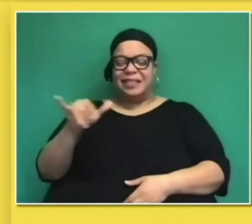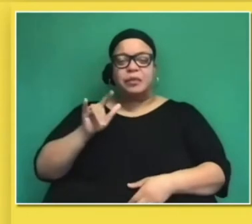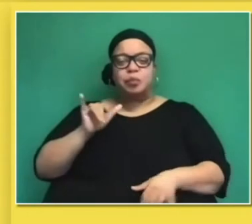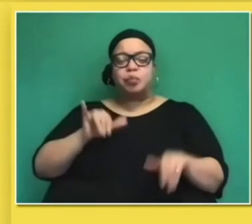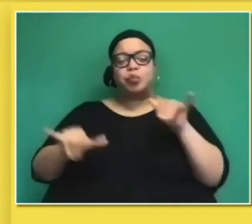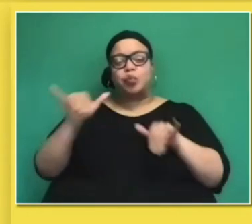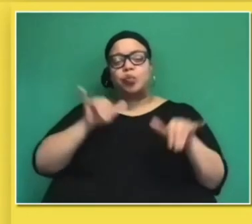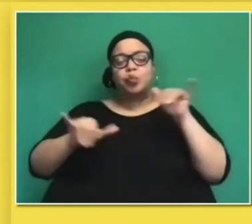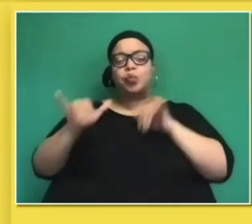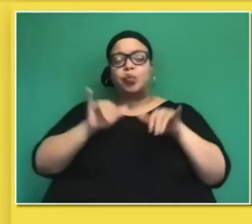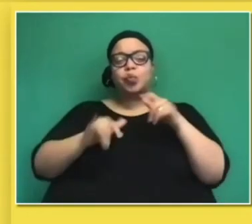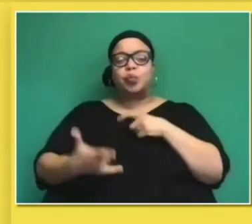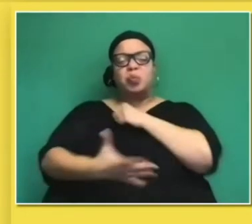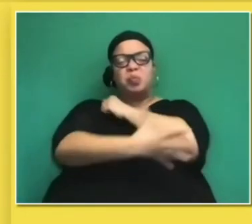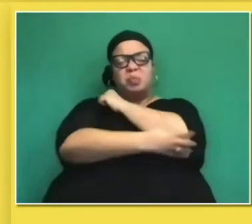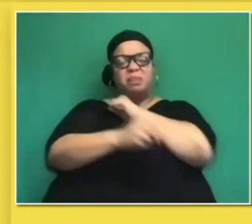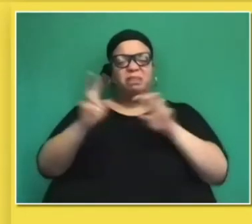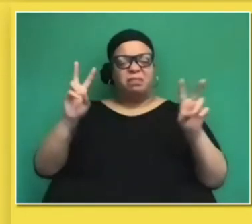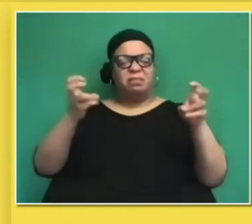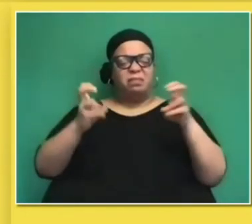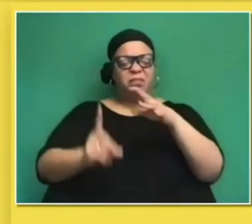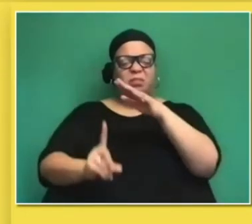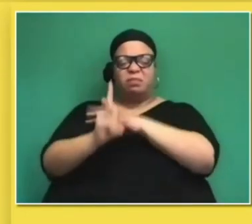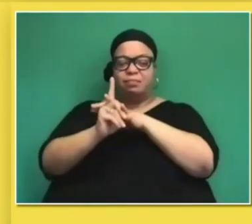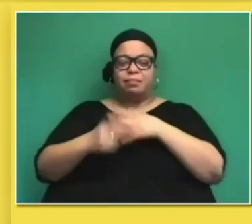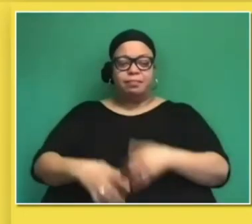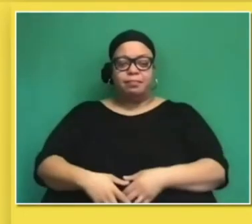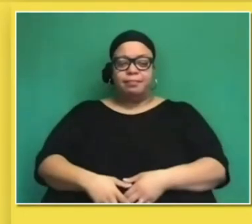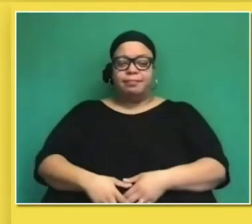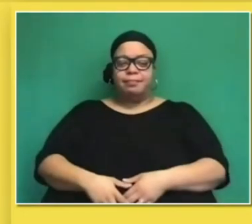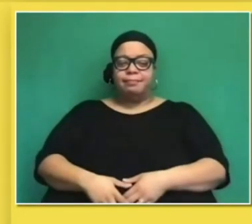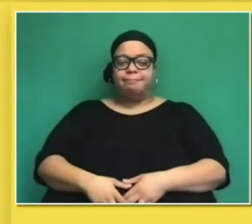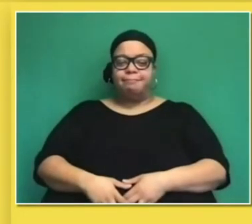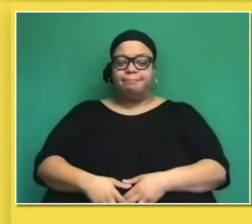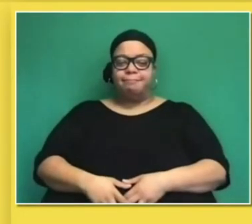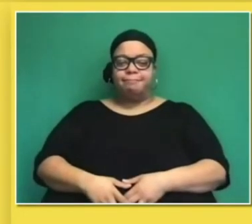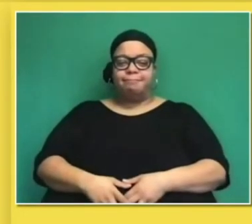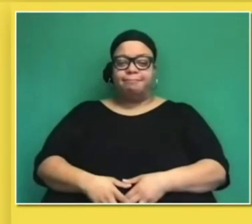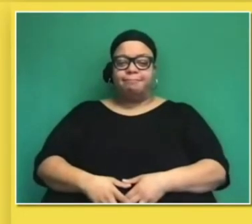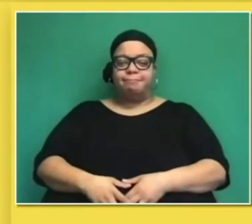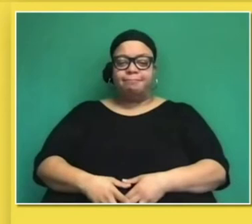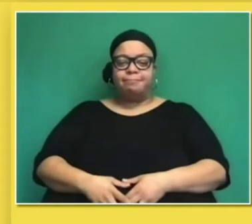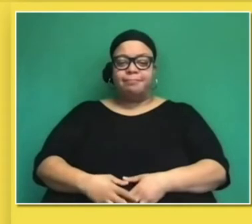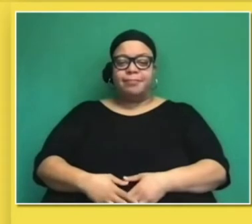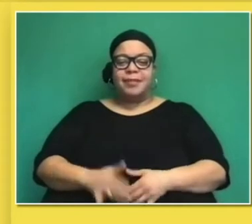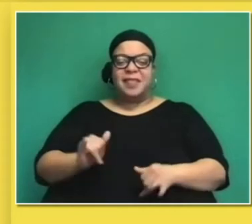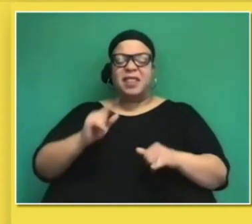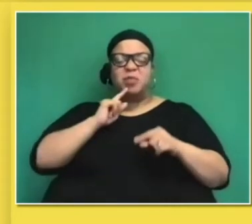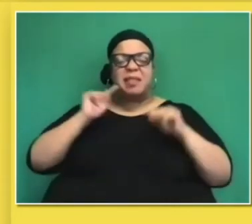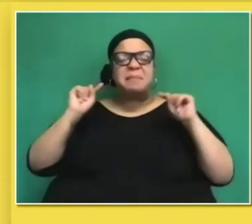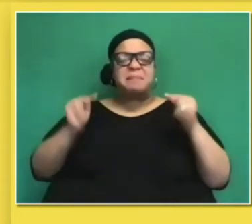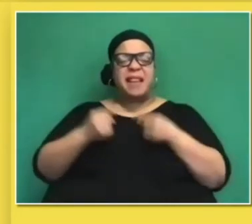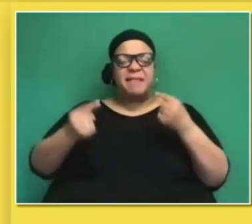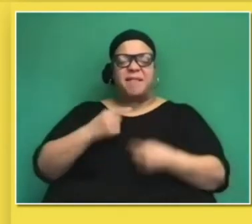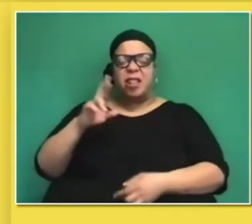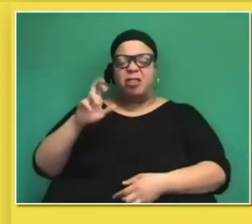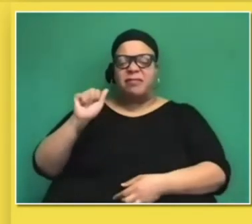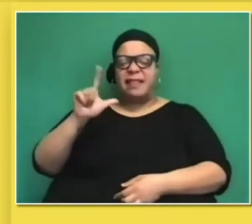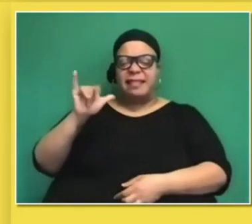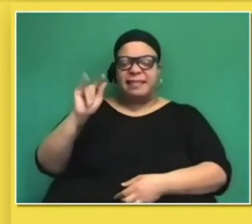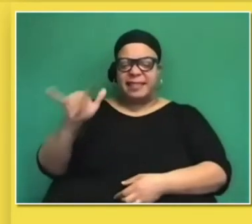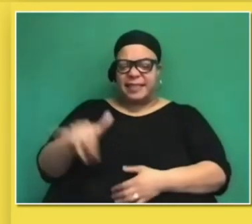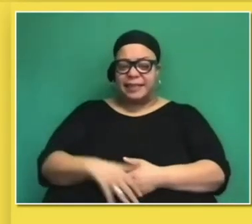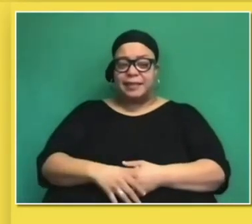reality, when the poor are being affected more during this pandemic, something's